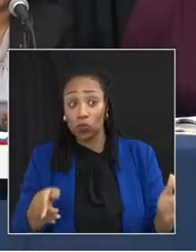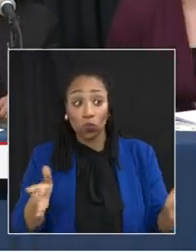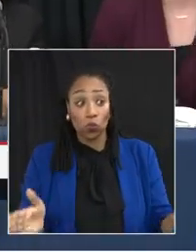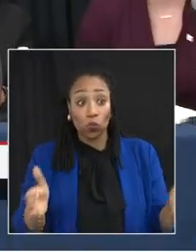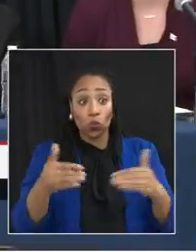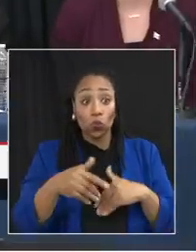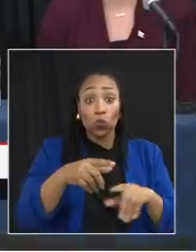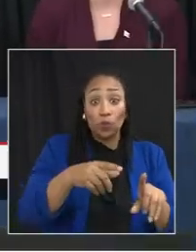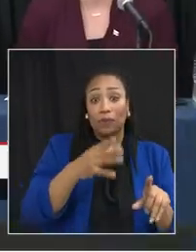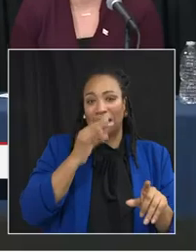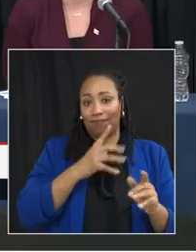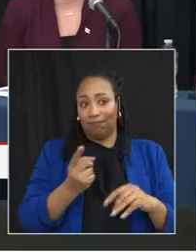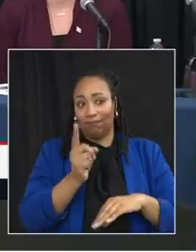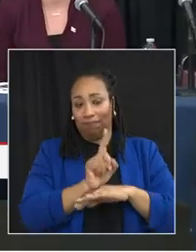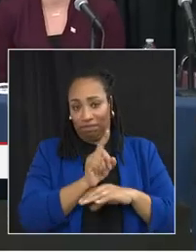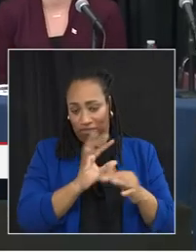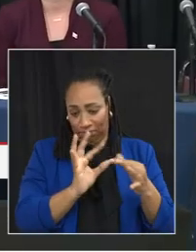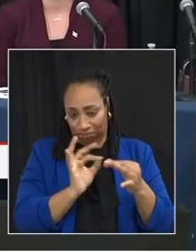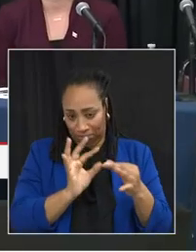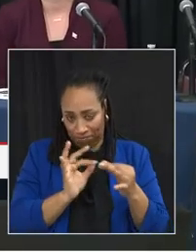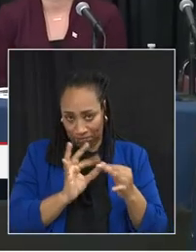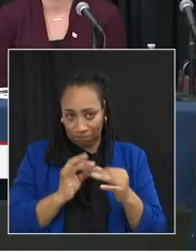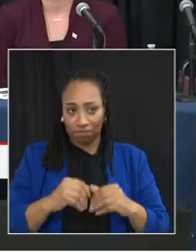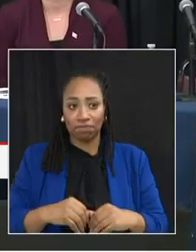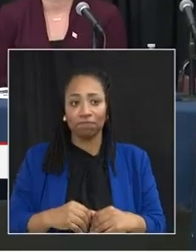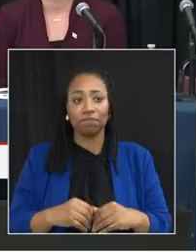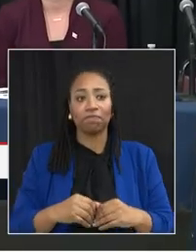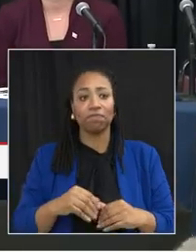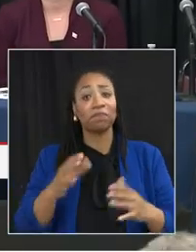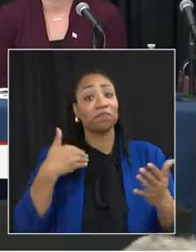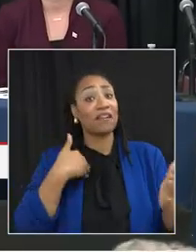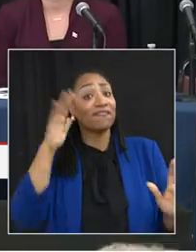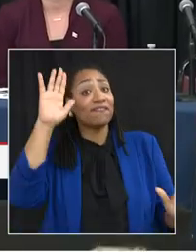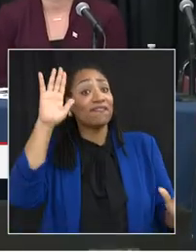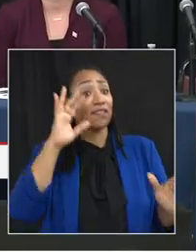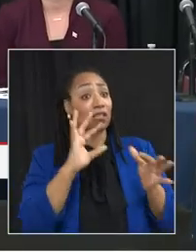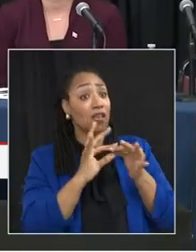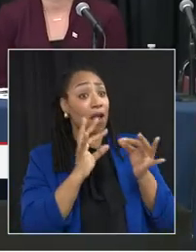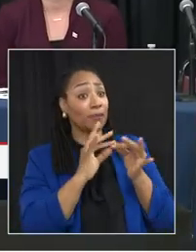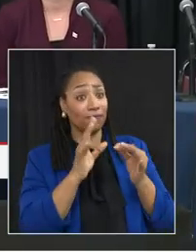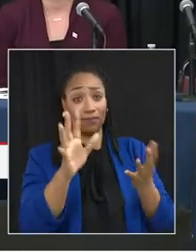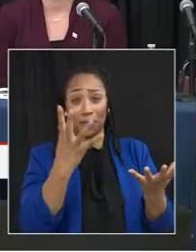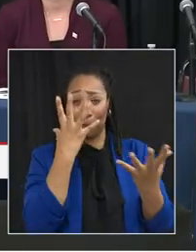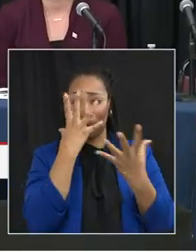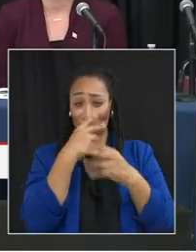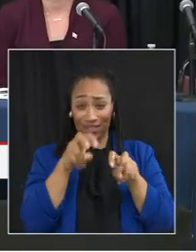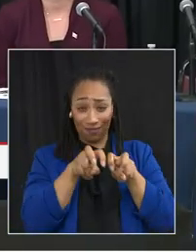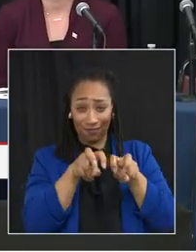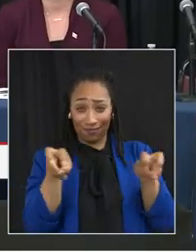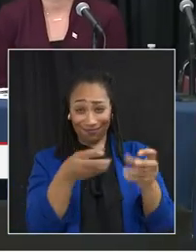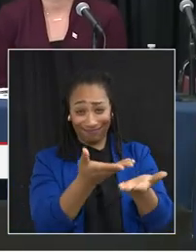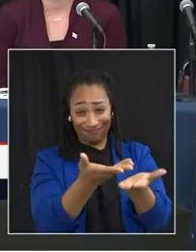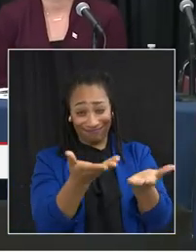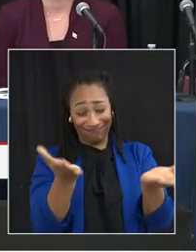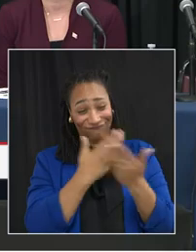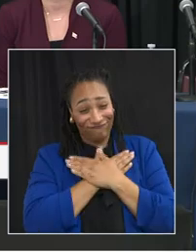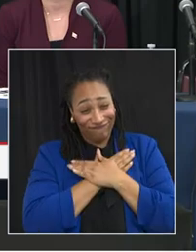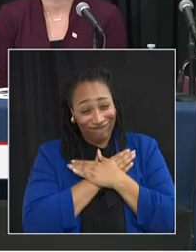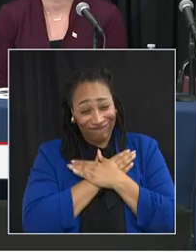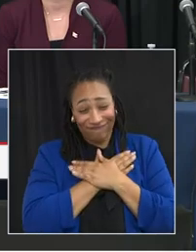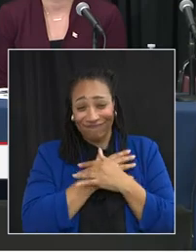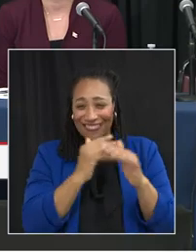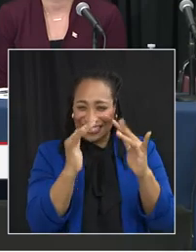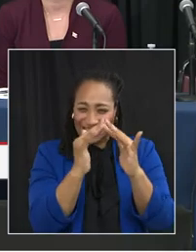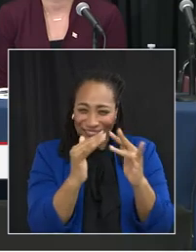I have a comment to make about the beauty of what I'm seeing today, and that's diversity. and the mayor's talked about